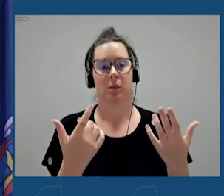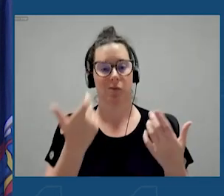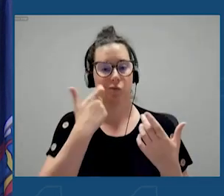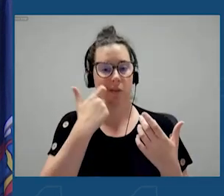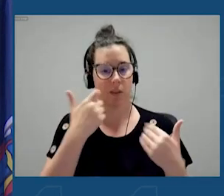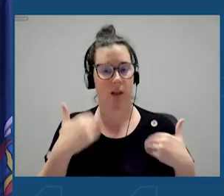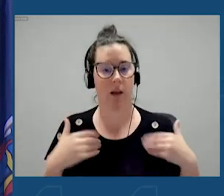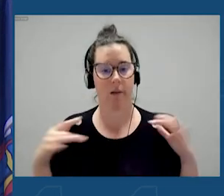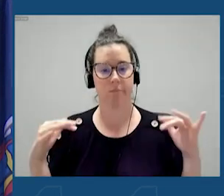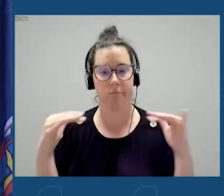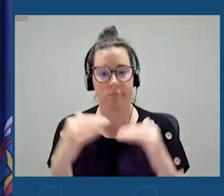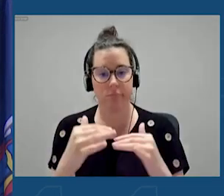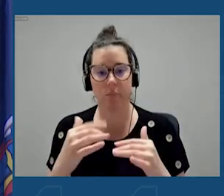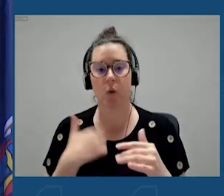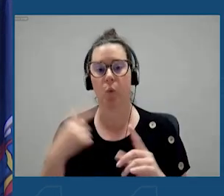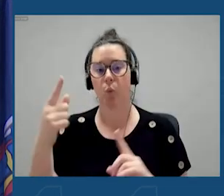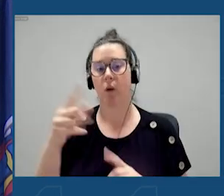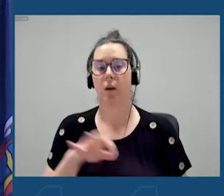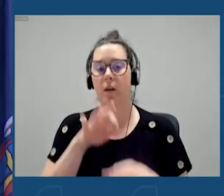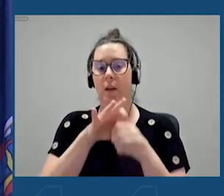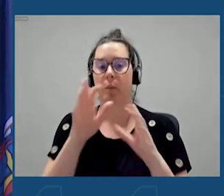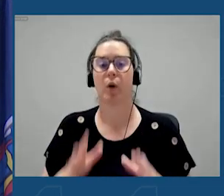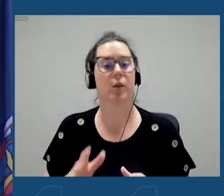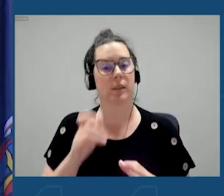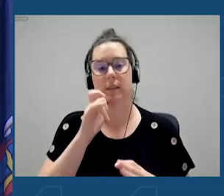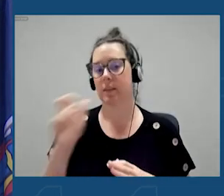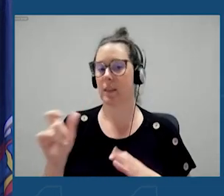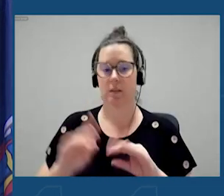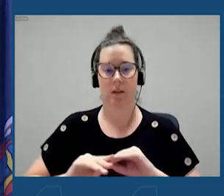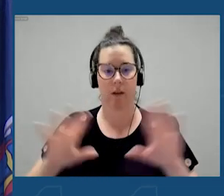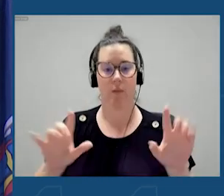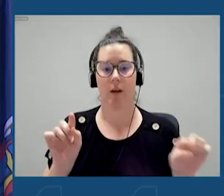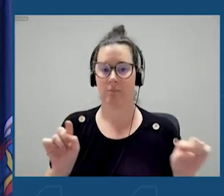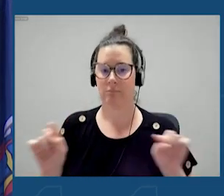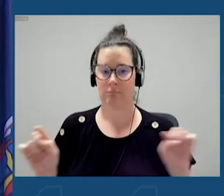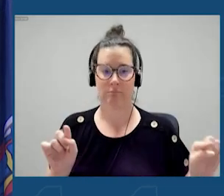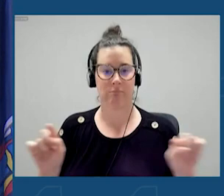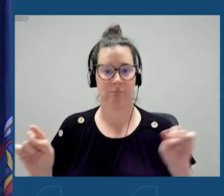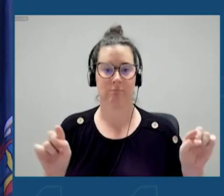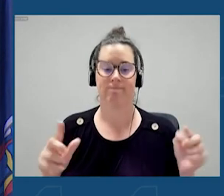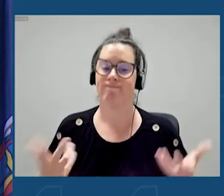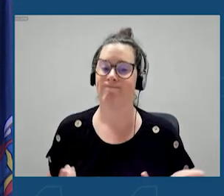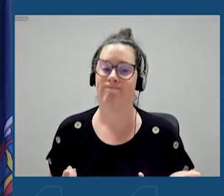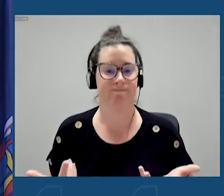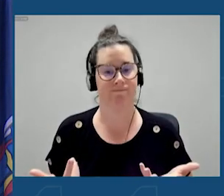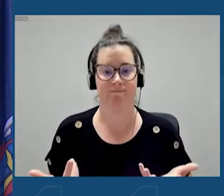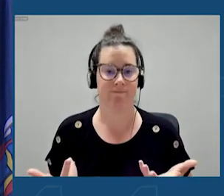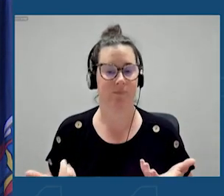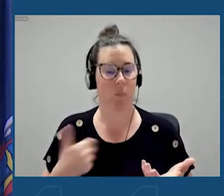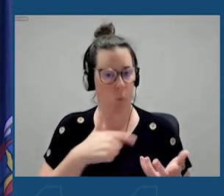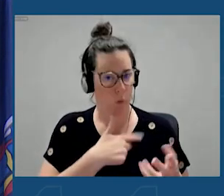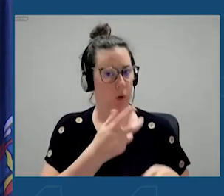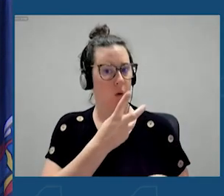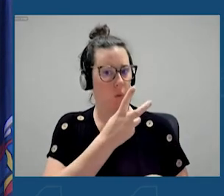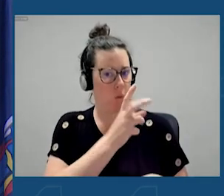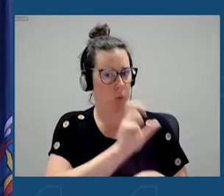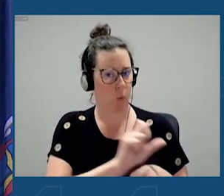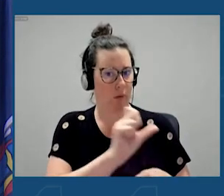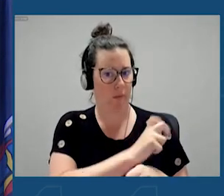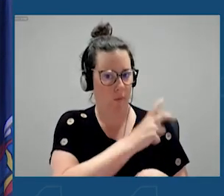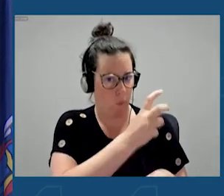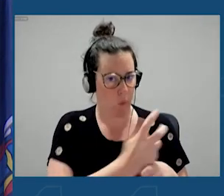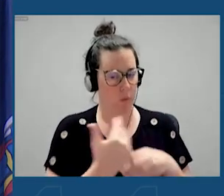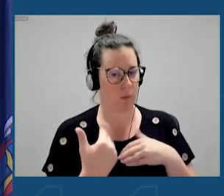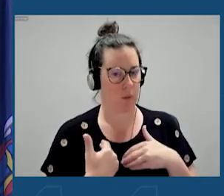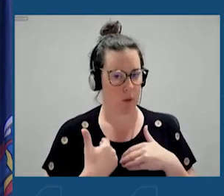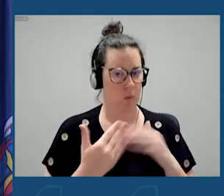elected official chose to make no distinction between unlicensed operators and those of us who are working diligently and responsibly to launch and